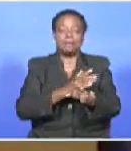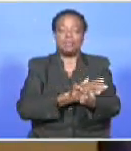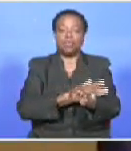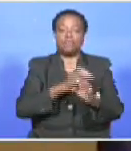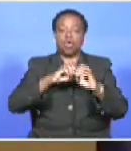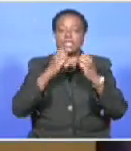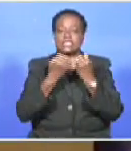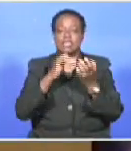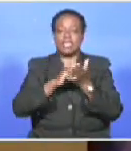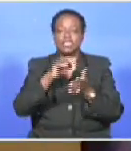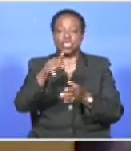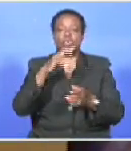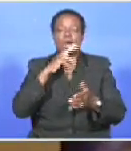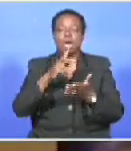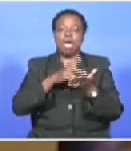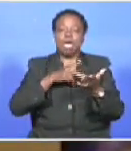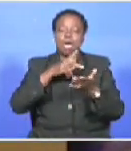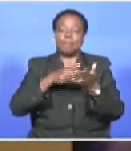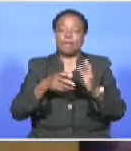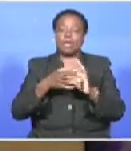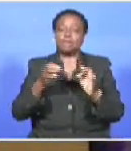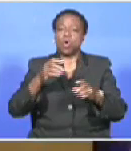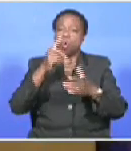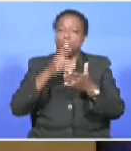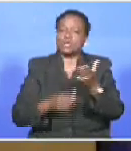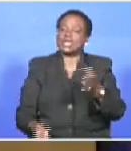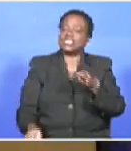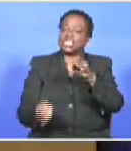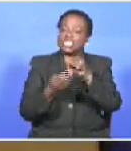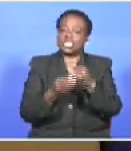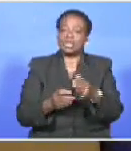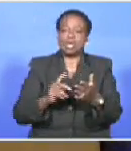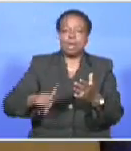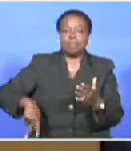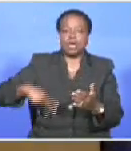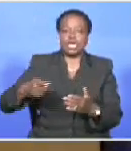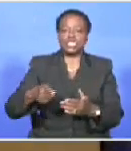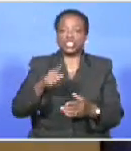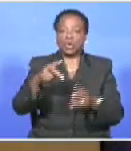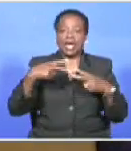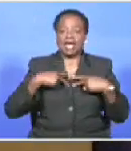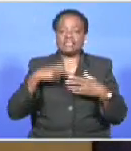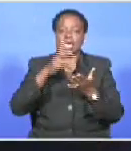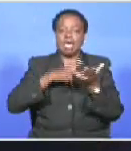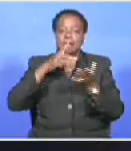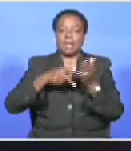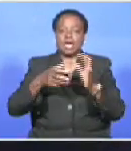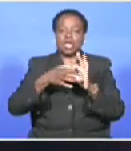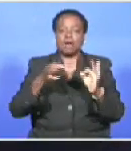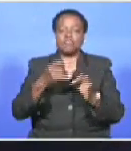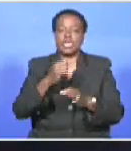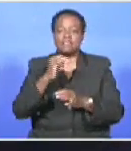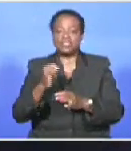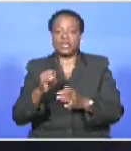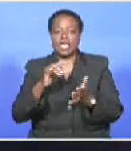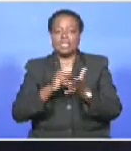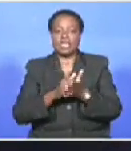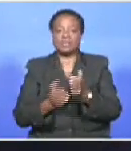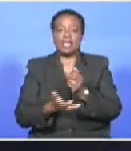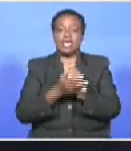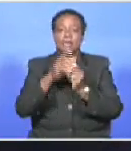part of. What additional products might you have as a part of your inventory in your co-op that would help you to